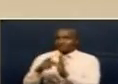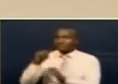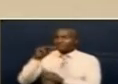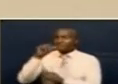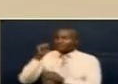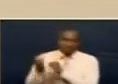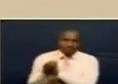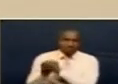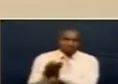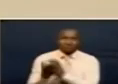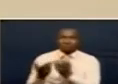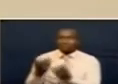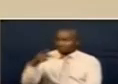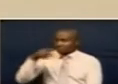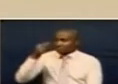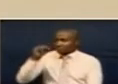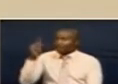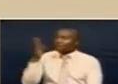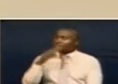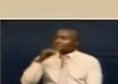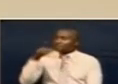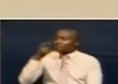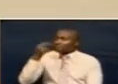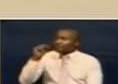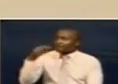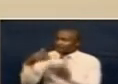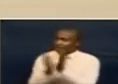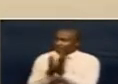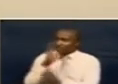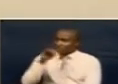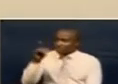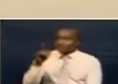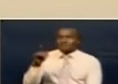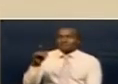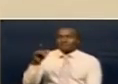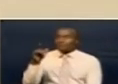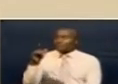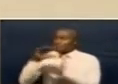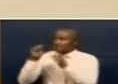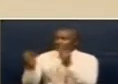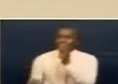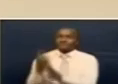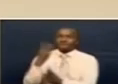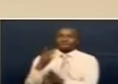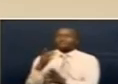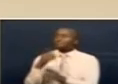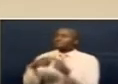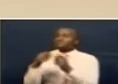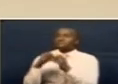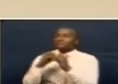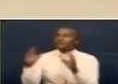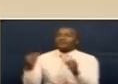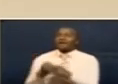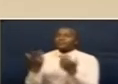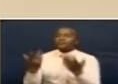regarding the pan paper mills in Webuye, the factory that the president officially reopened, mm-hmm. and nothing is happening there. I neighbor pan paper